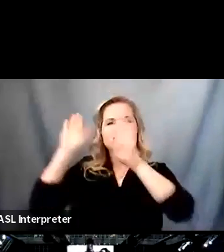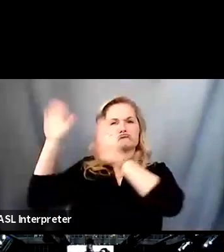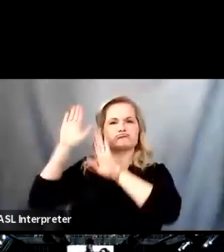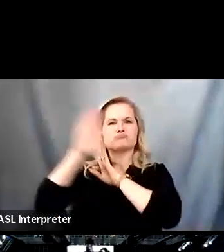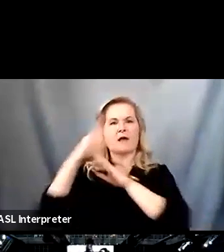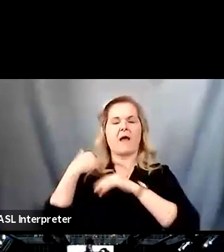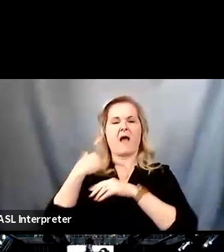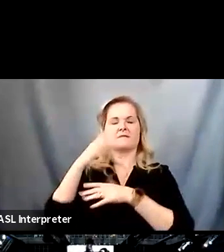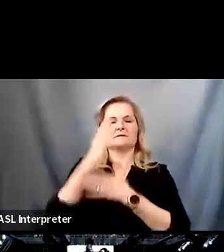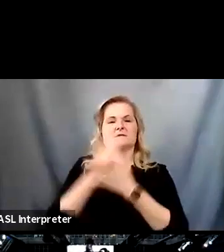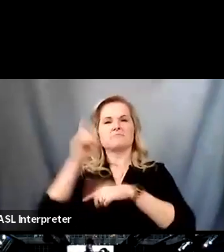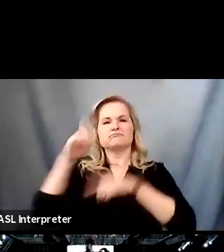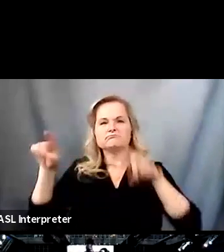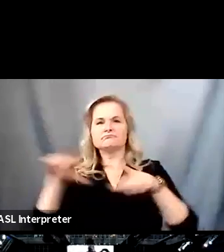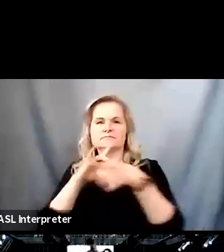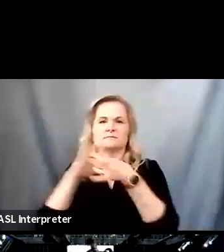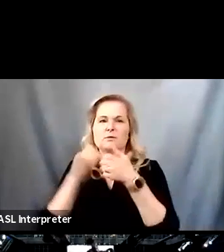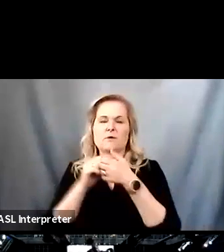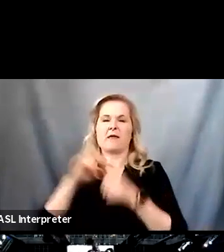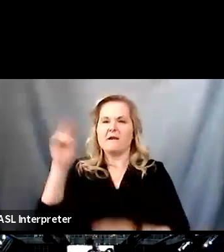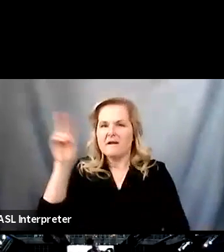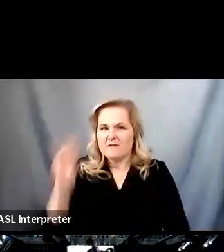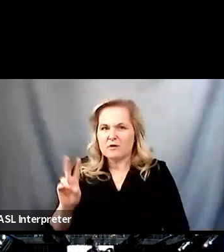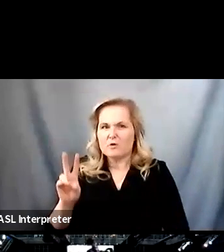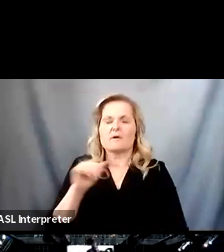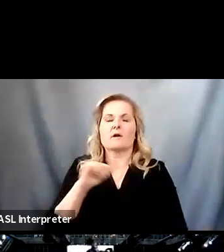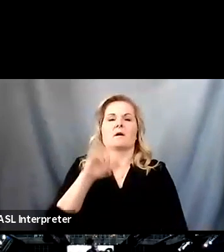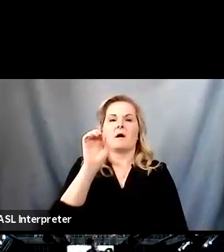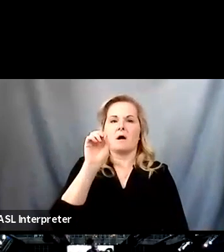Vancouver, Oakland, Białystok, Poland.